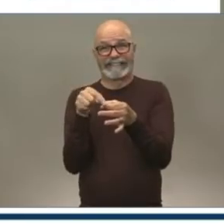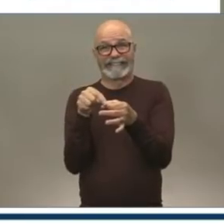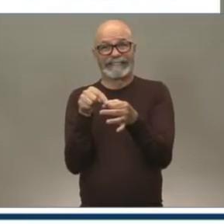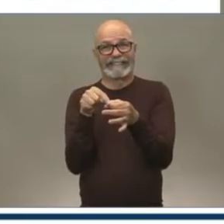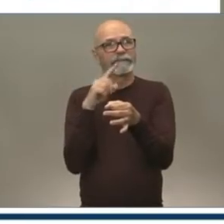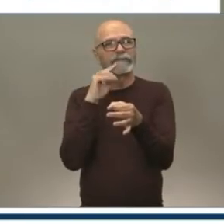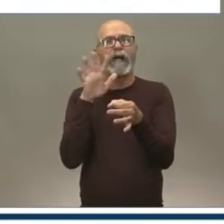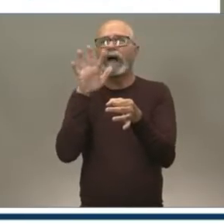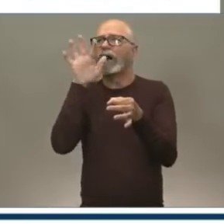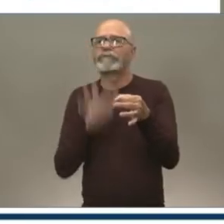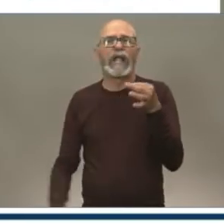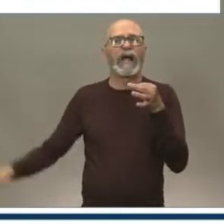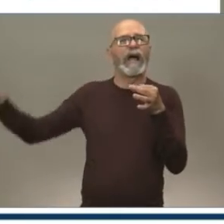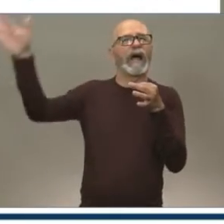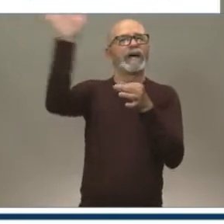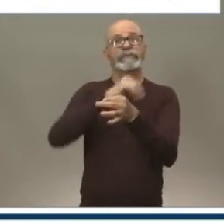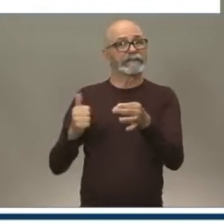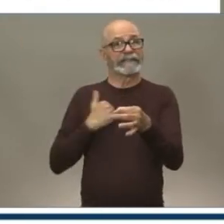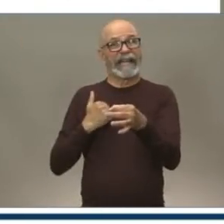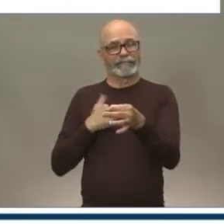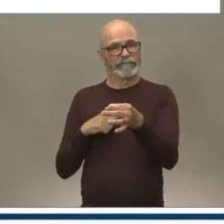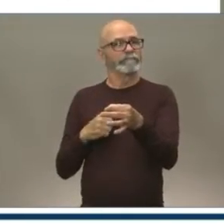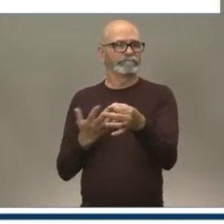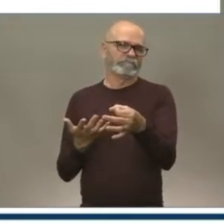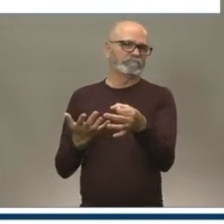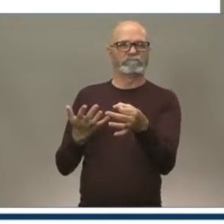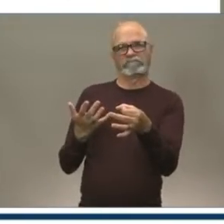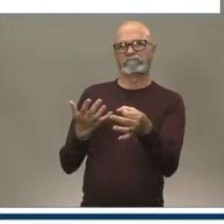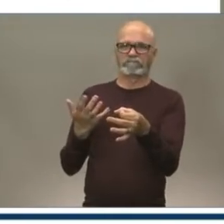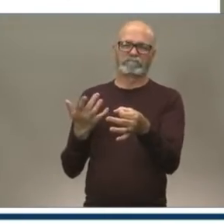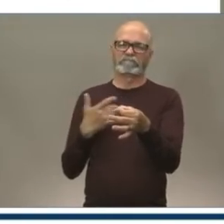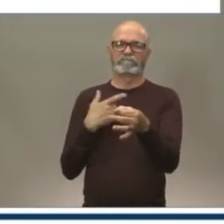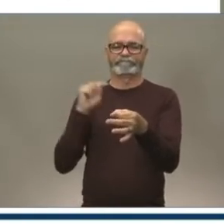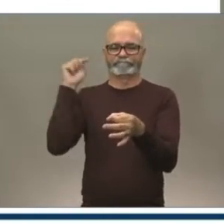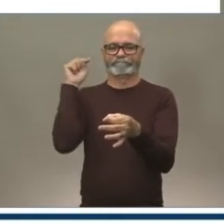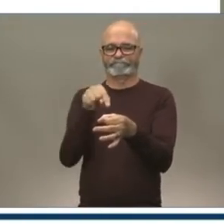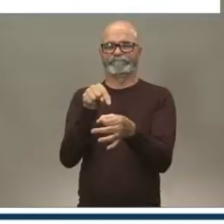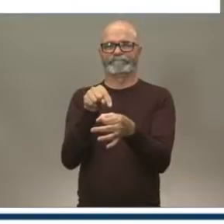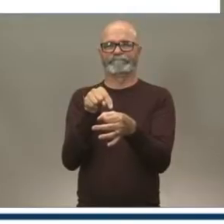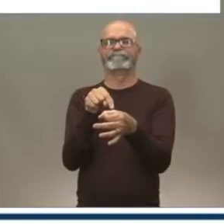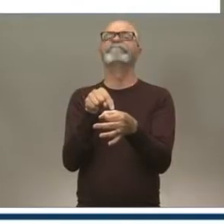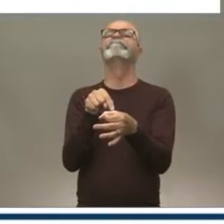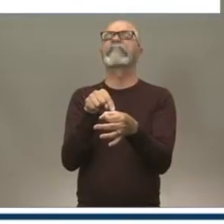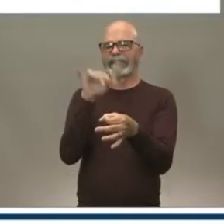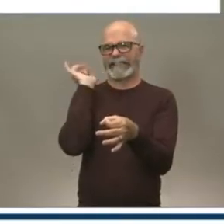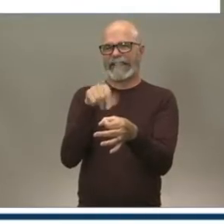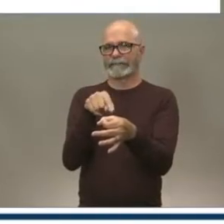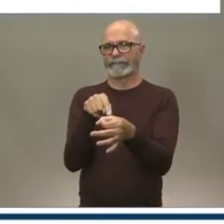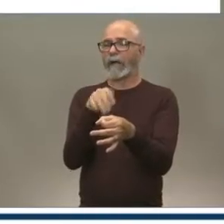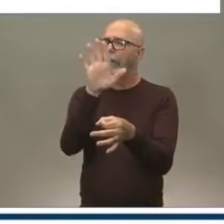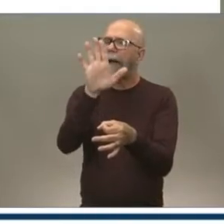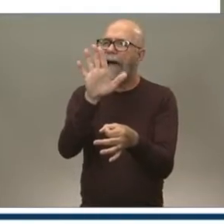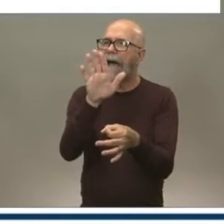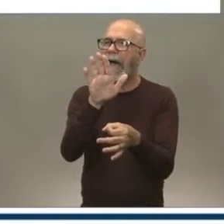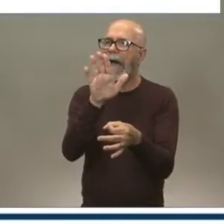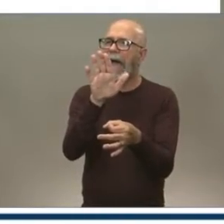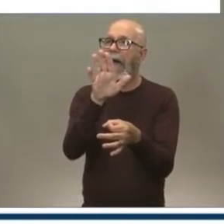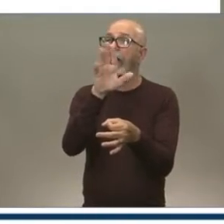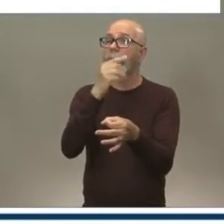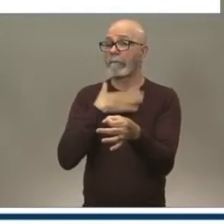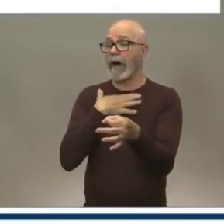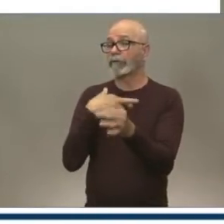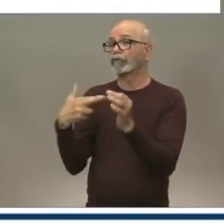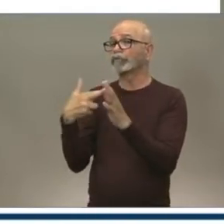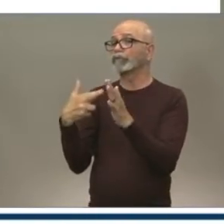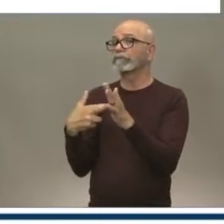can expect that everything we detect is a variant. It doesn't change how we respond in public health. In fact, what it